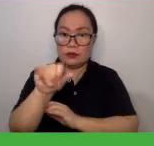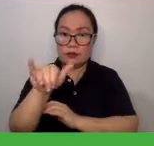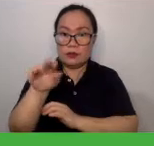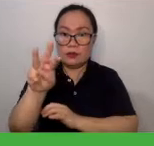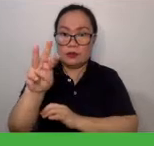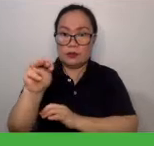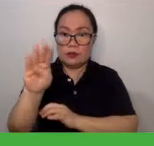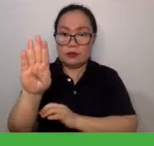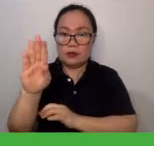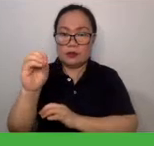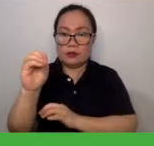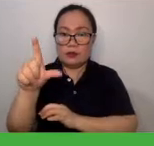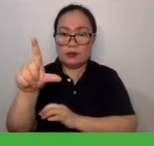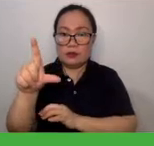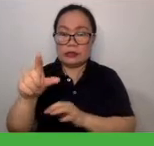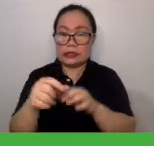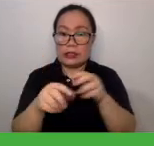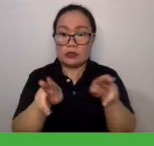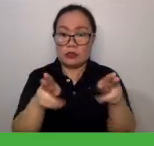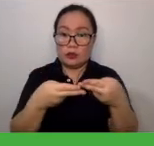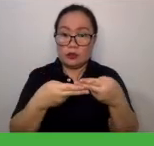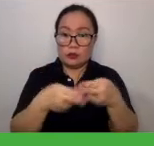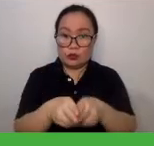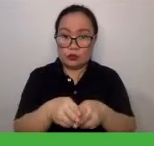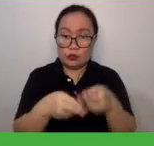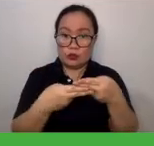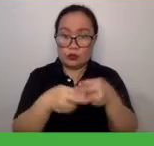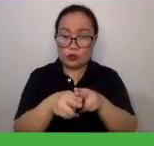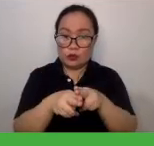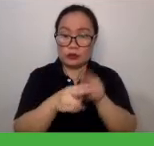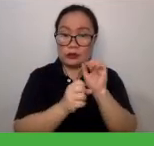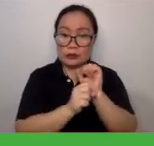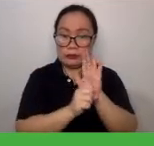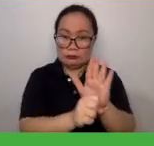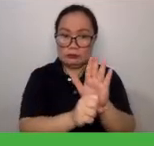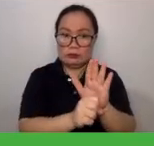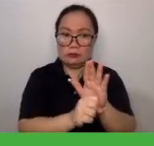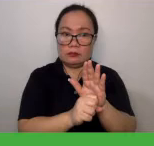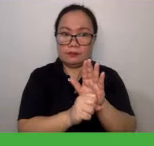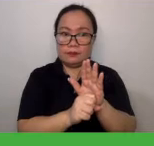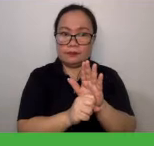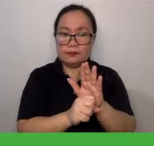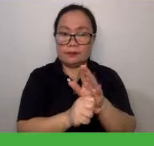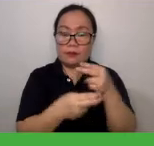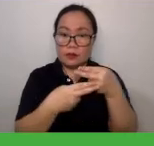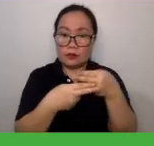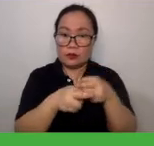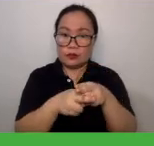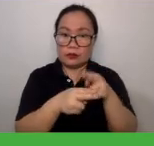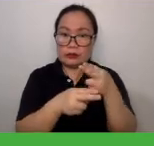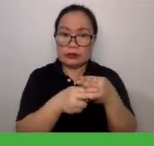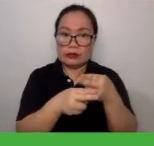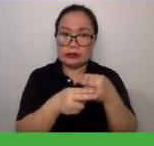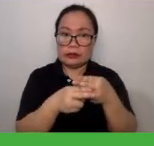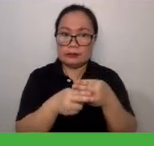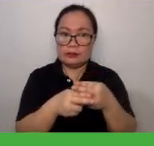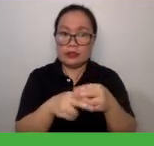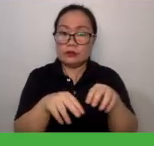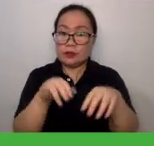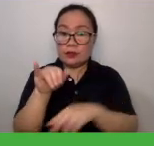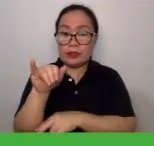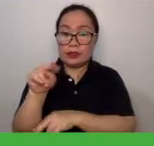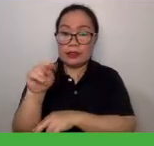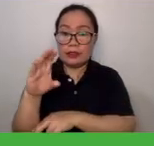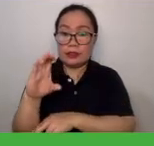are cases na pag nagbigay ng examples, only the symbol. So, for inches, we are using